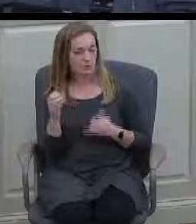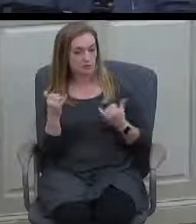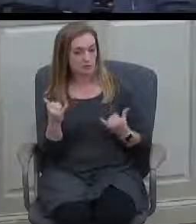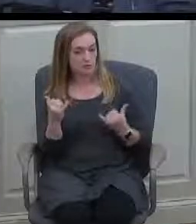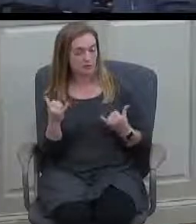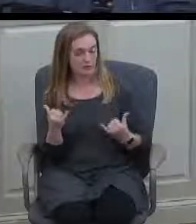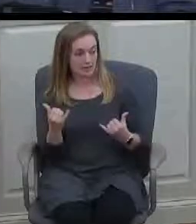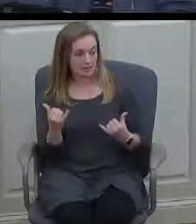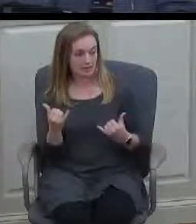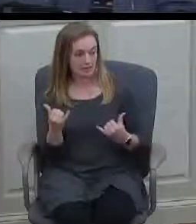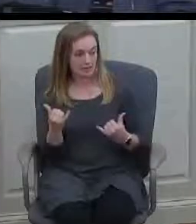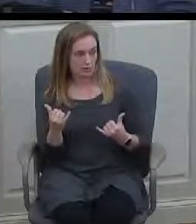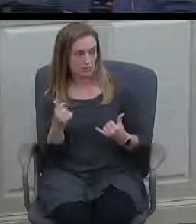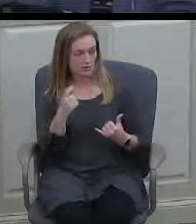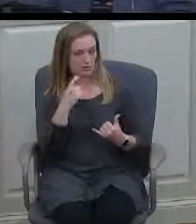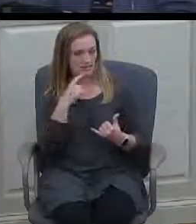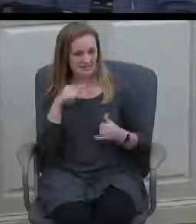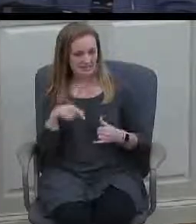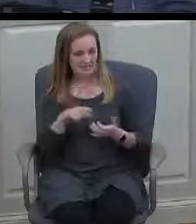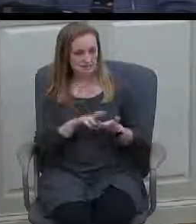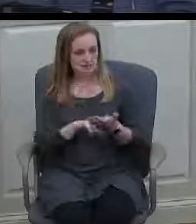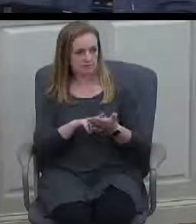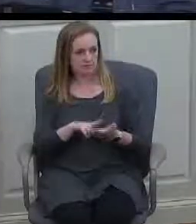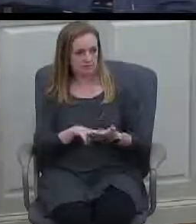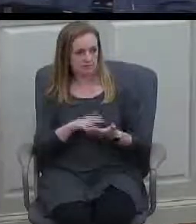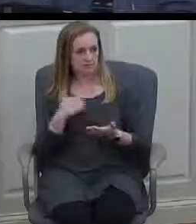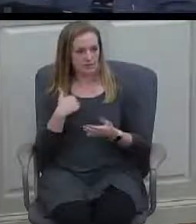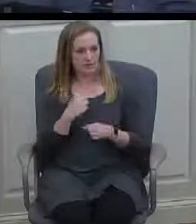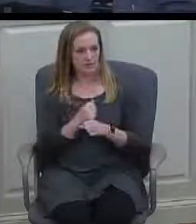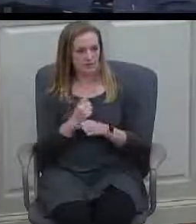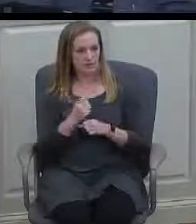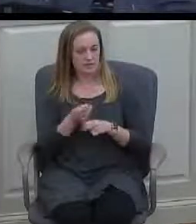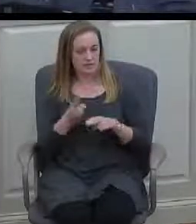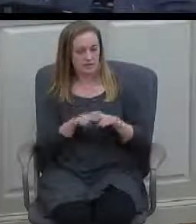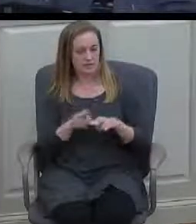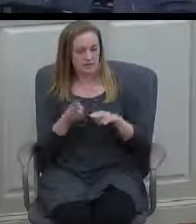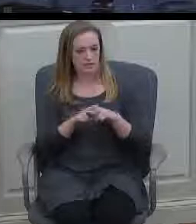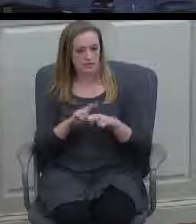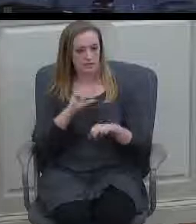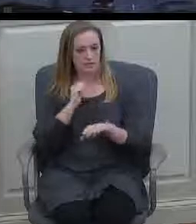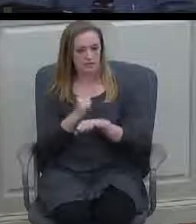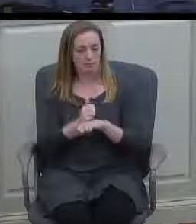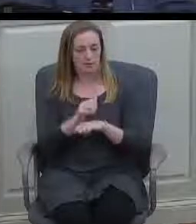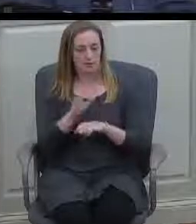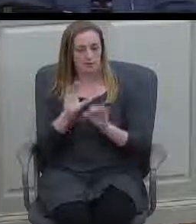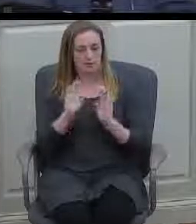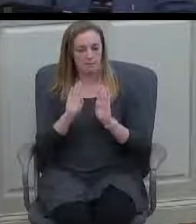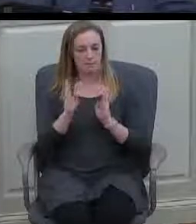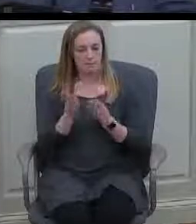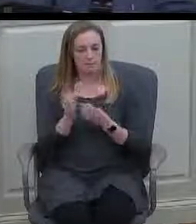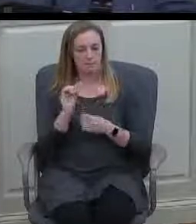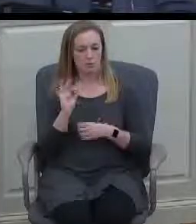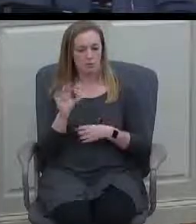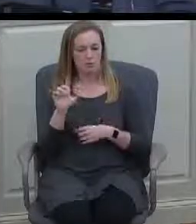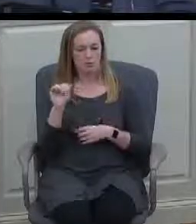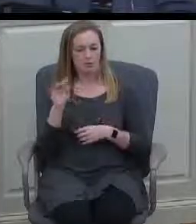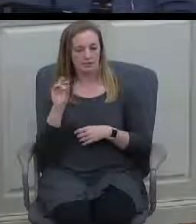says, this contract has annual increases based on Bureau of Labor's data.